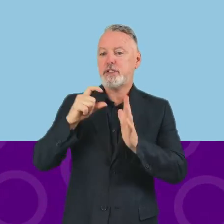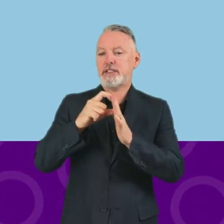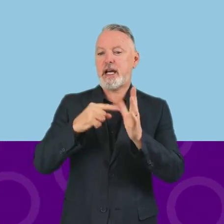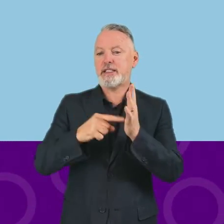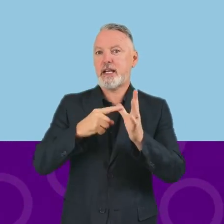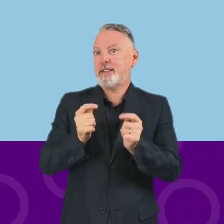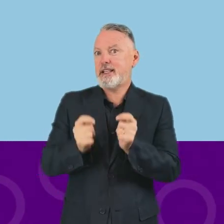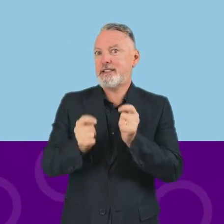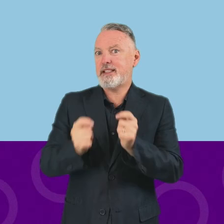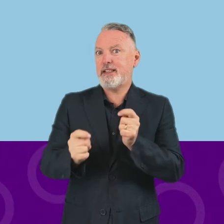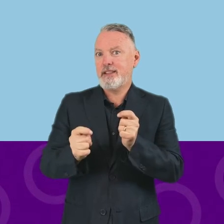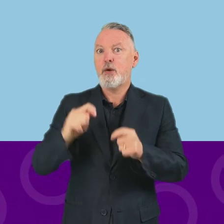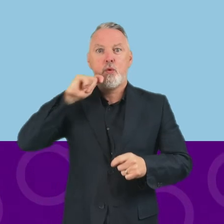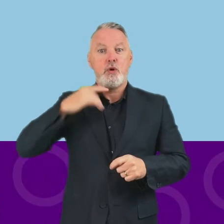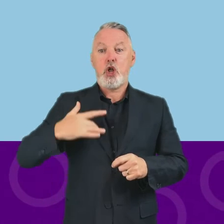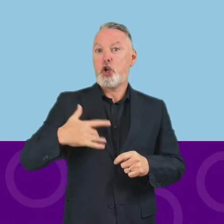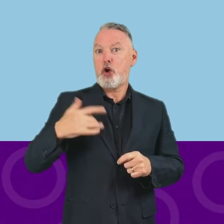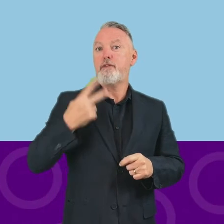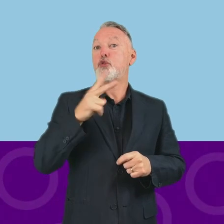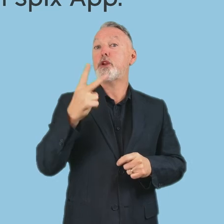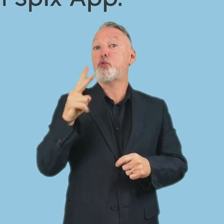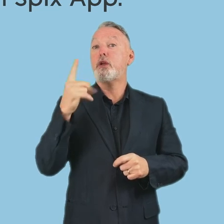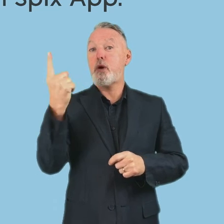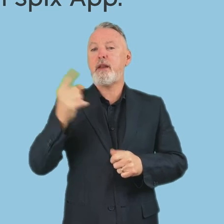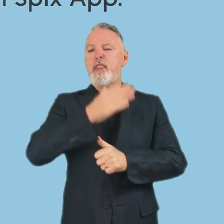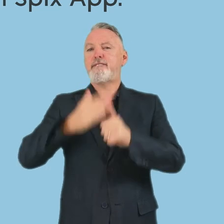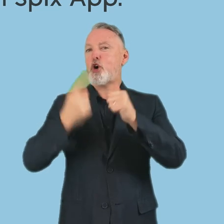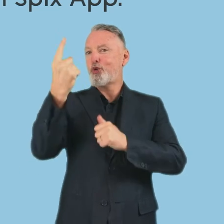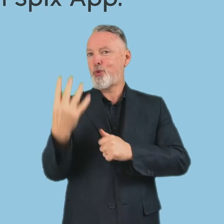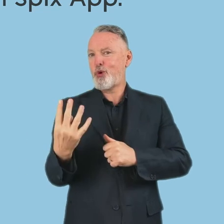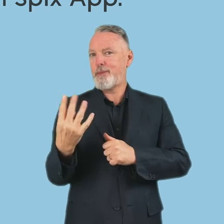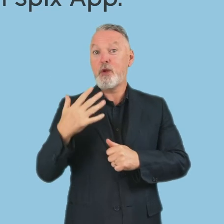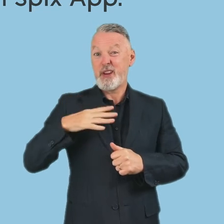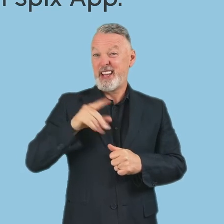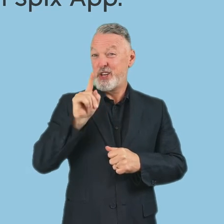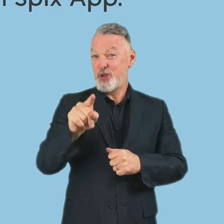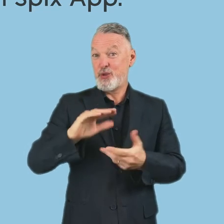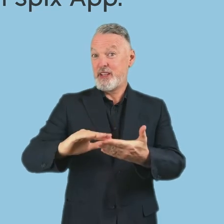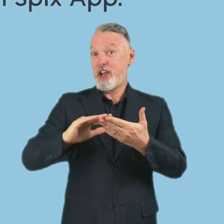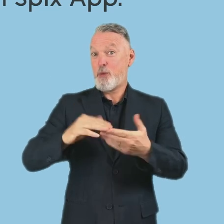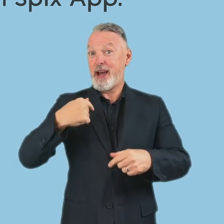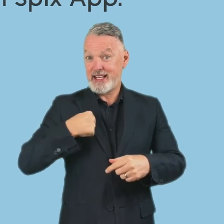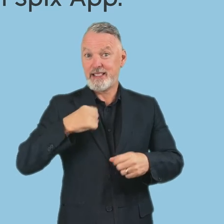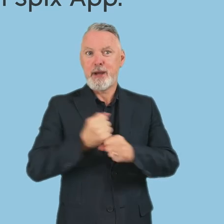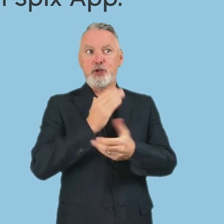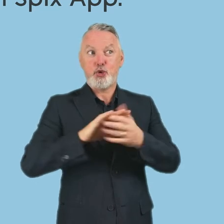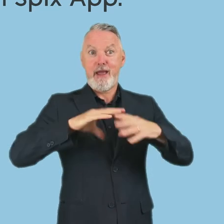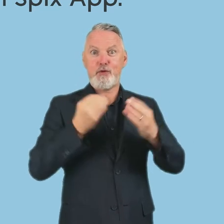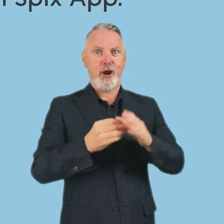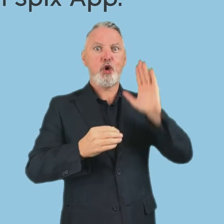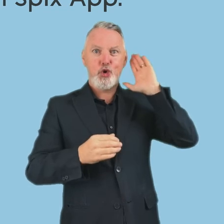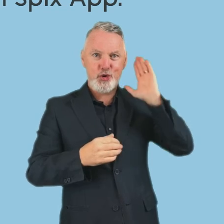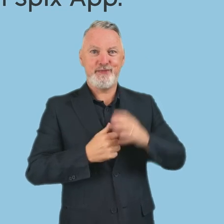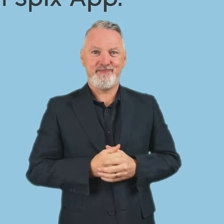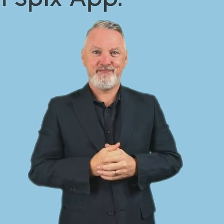and intend to go live in the final quarter of 2021. We need you to help us give everyone a chance to be heard. We're currently working